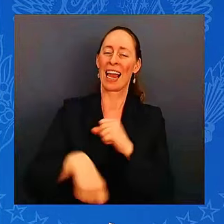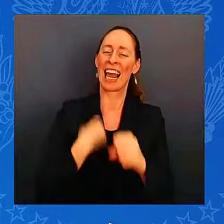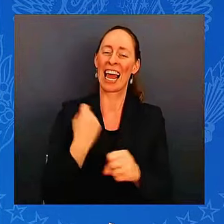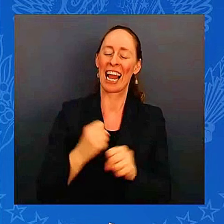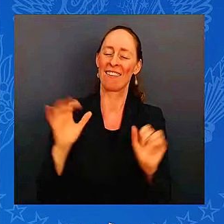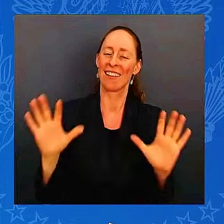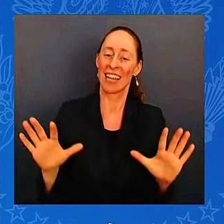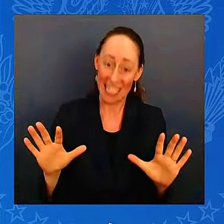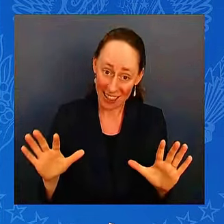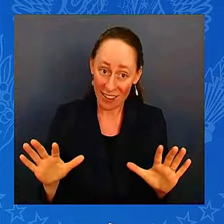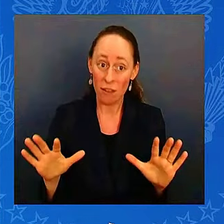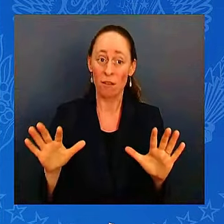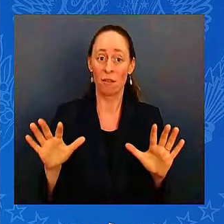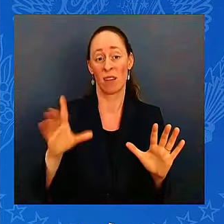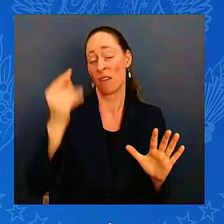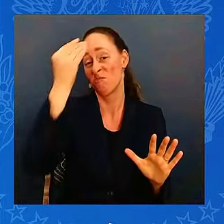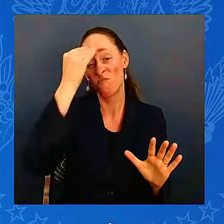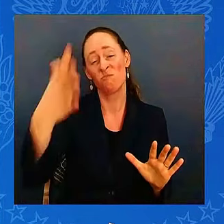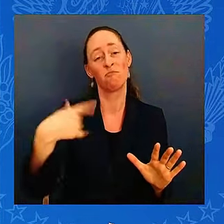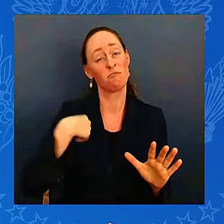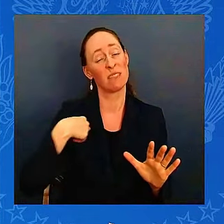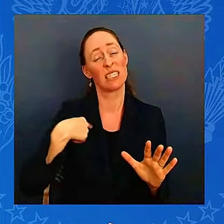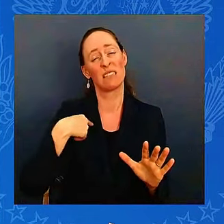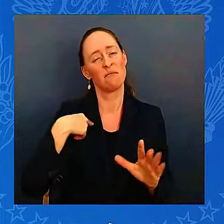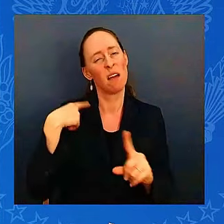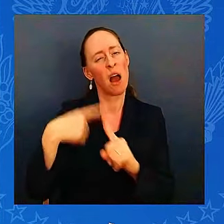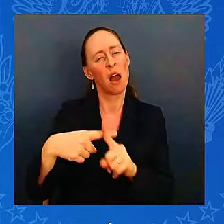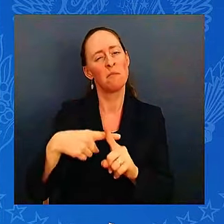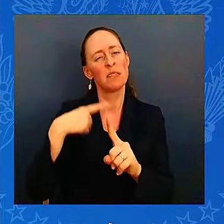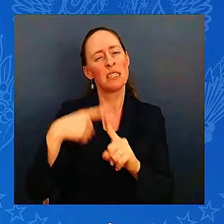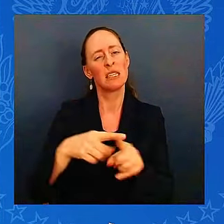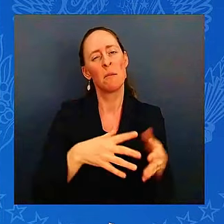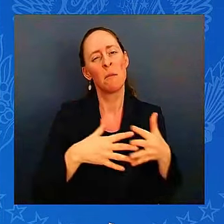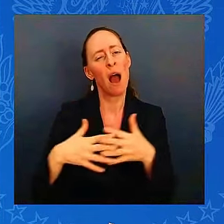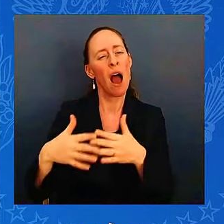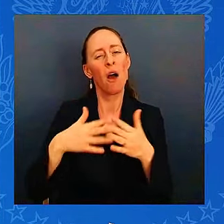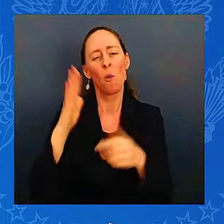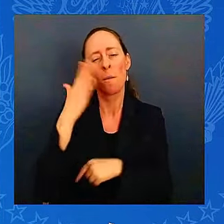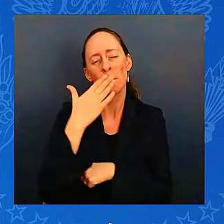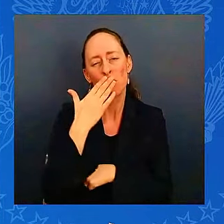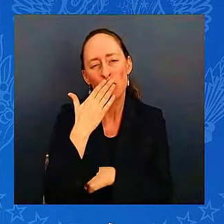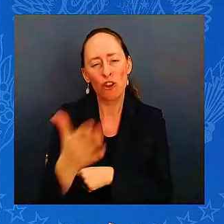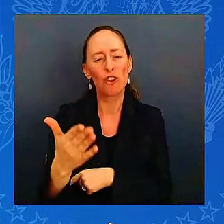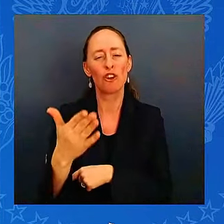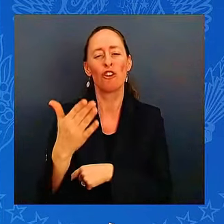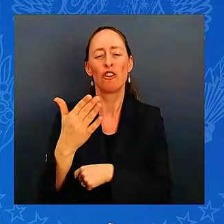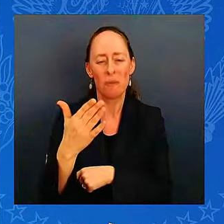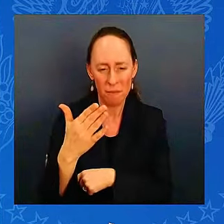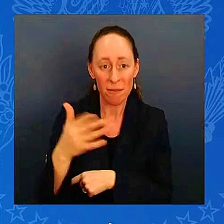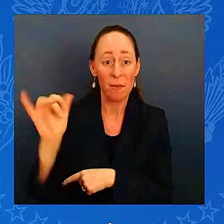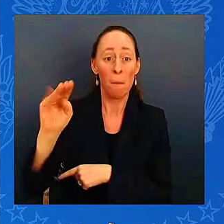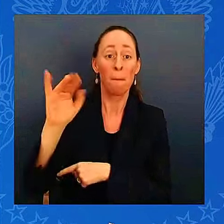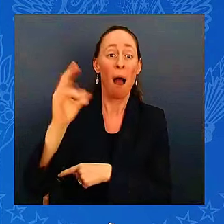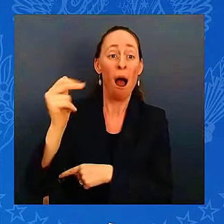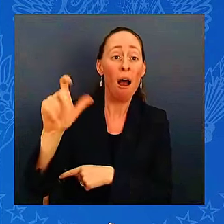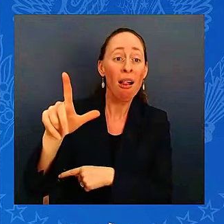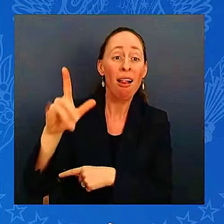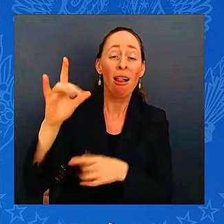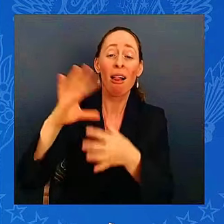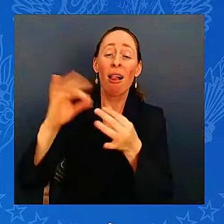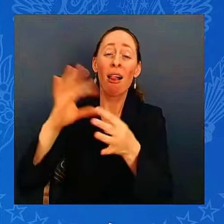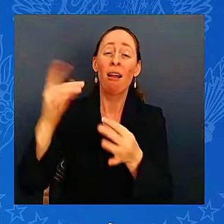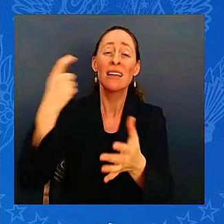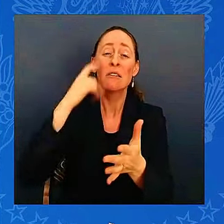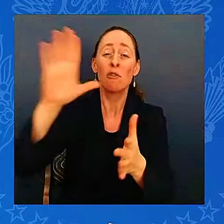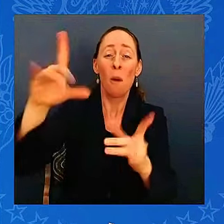And Michael, let me go back to you. Your initiative, your commitment, your vision, your dedication have